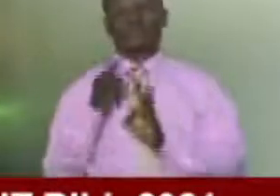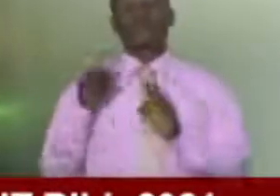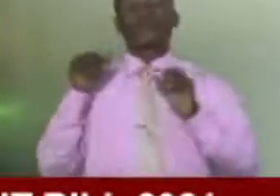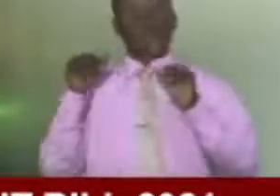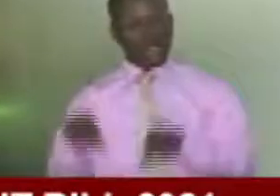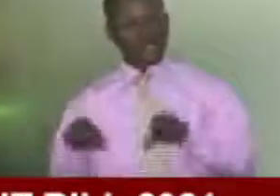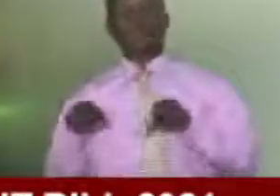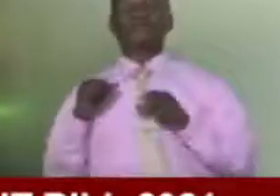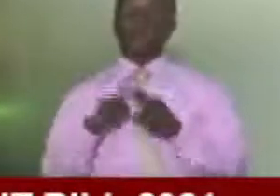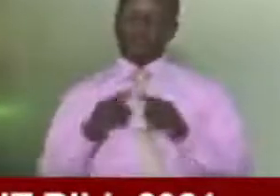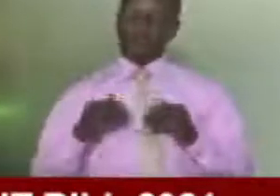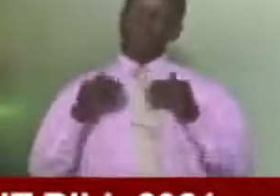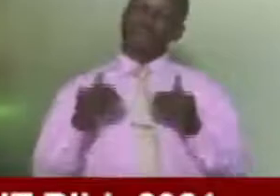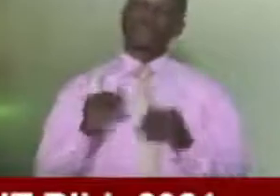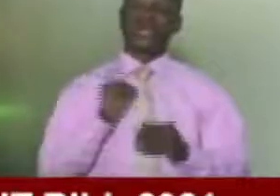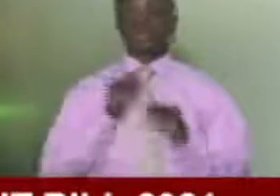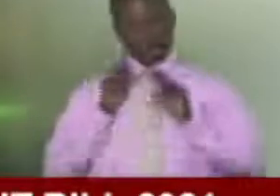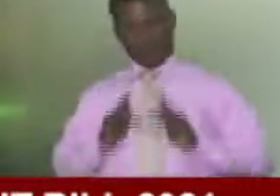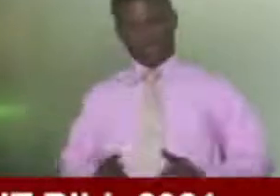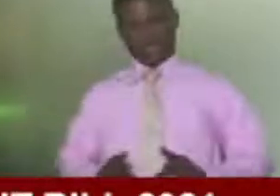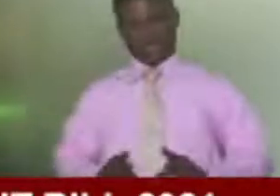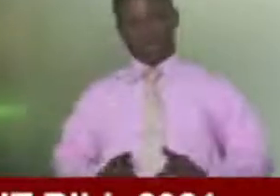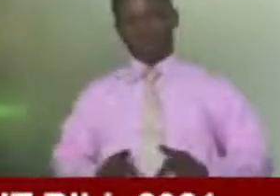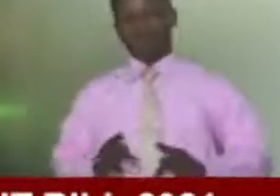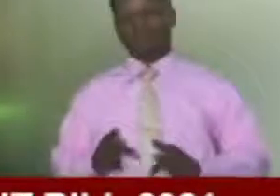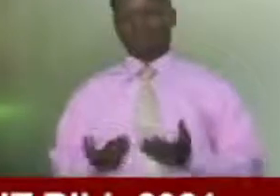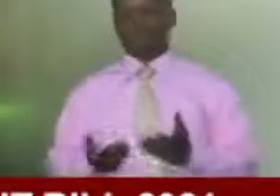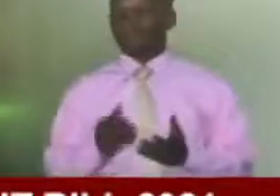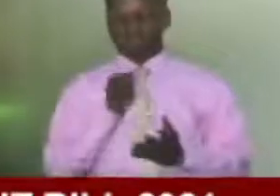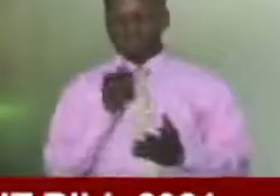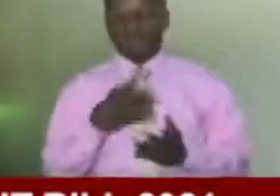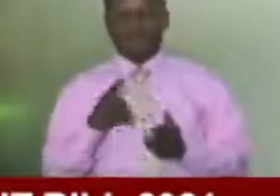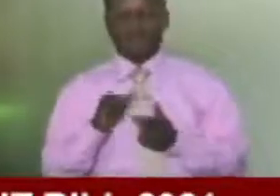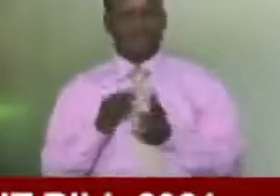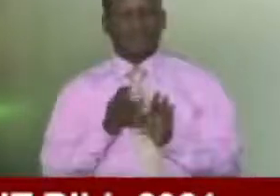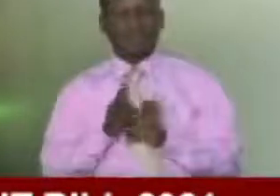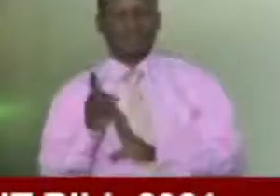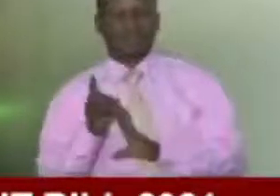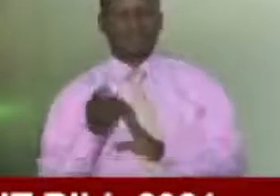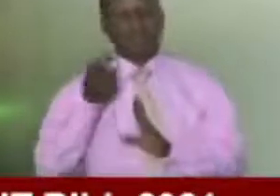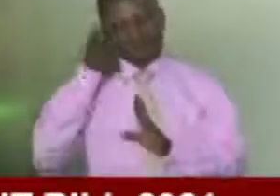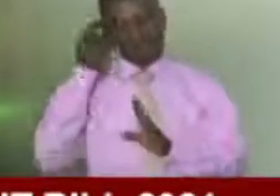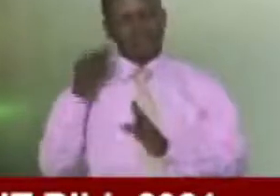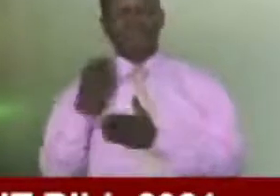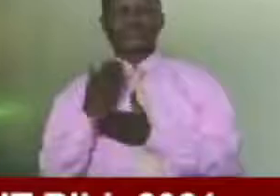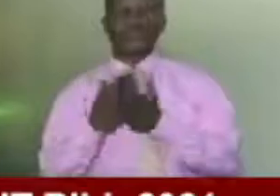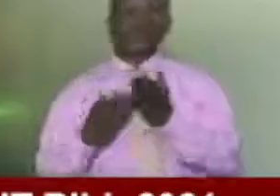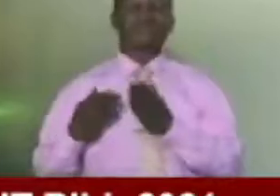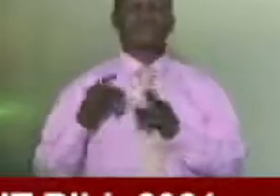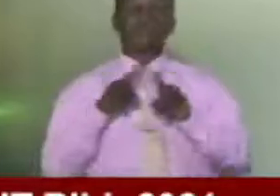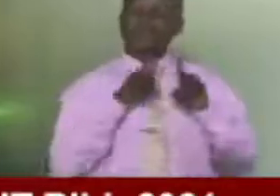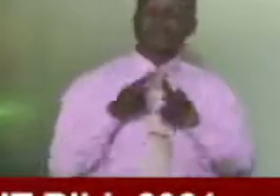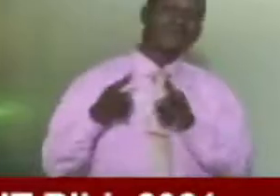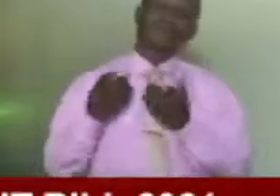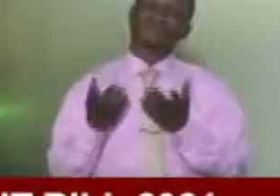this position. I personally will not vote for indirect, because most times it is influenced by the cabals of the political